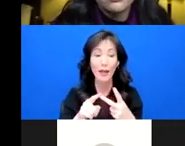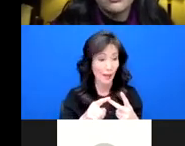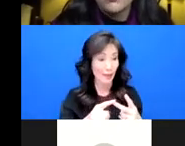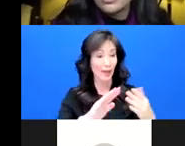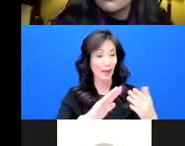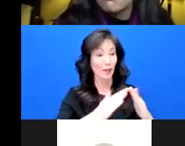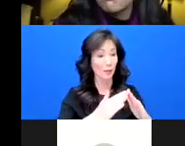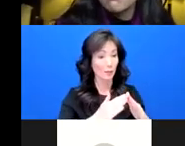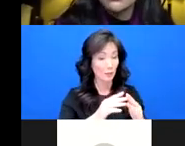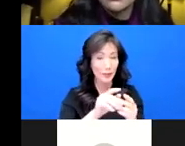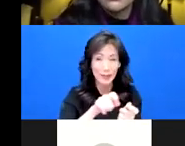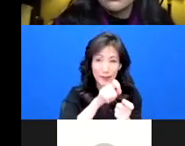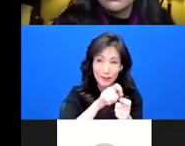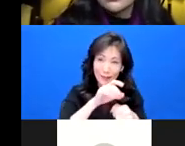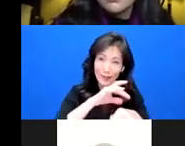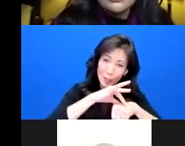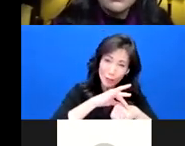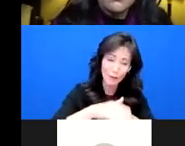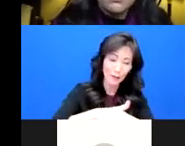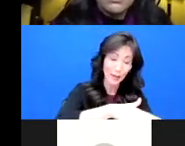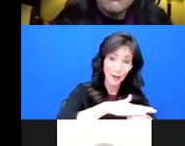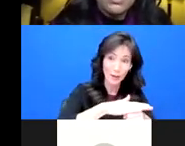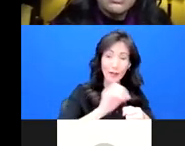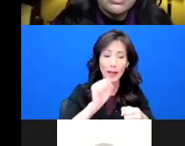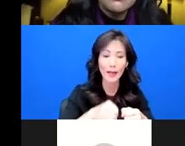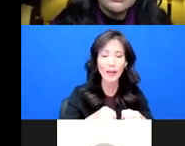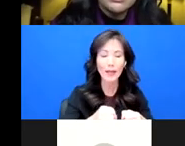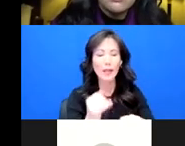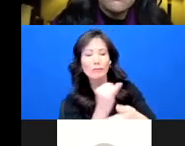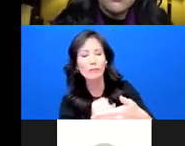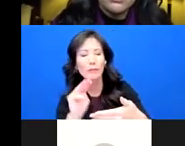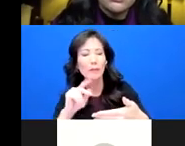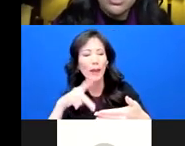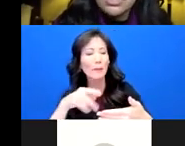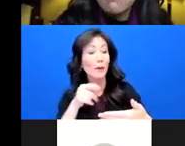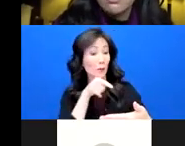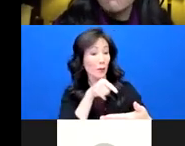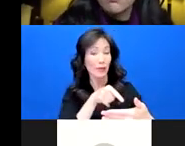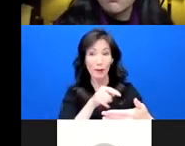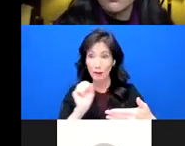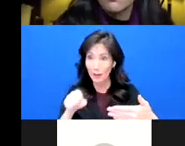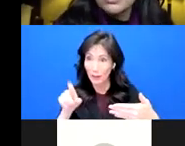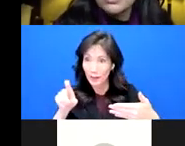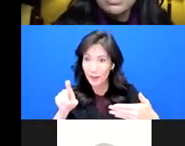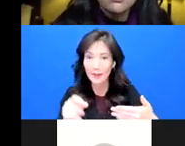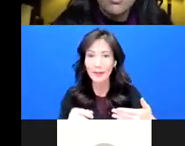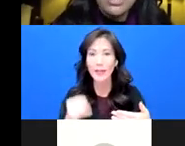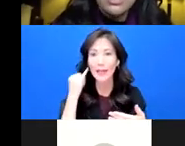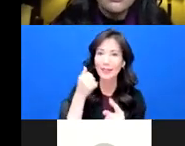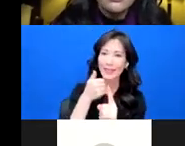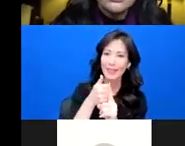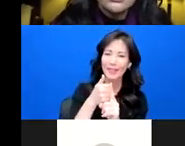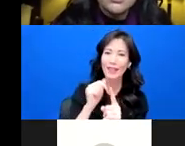nature, or can it be mapped? This one is really important explicitly if you are just giving verbal or written